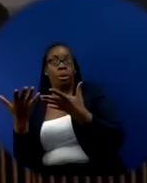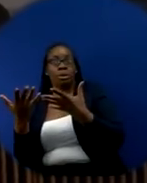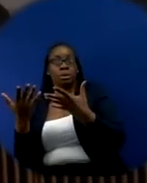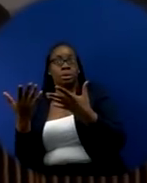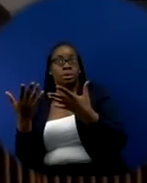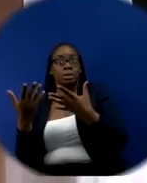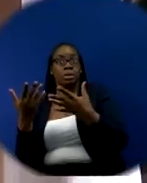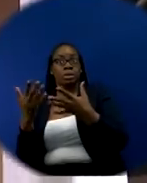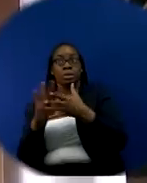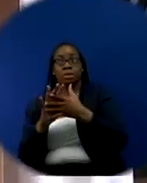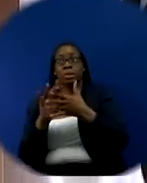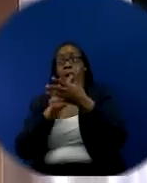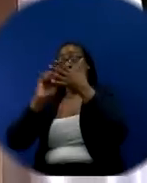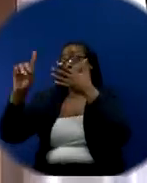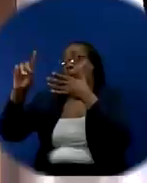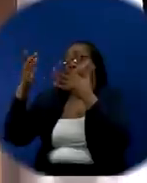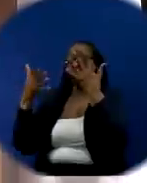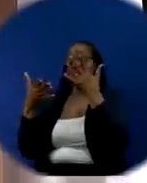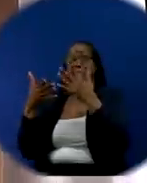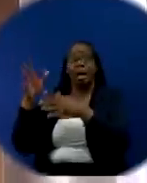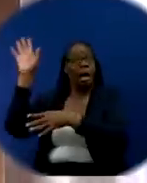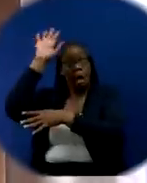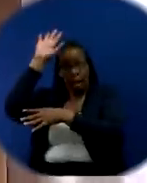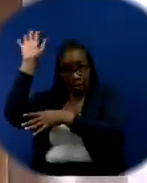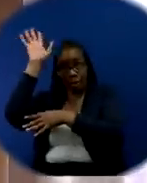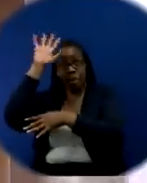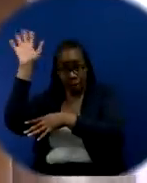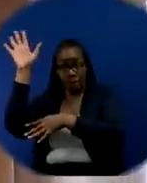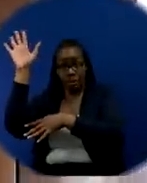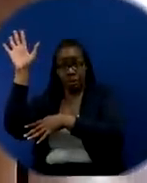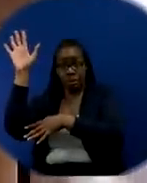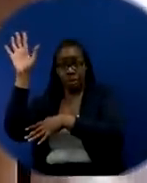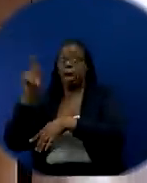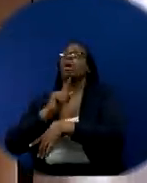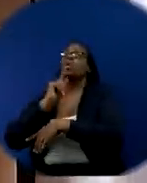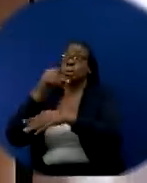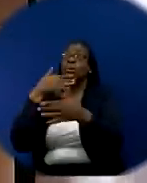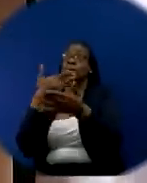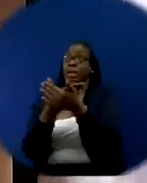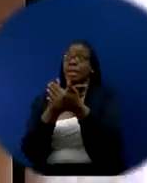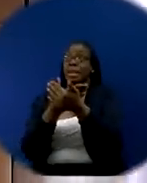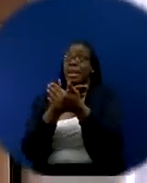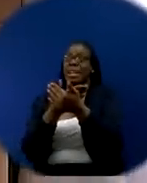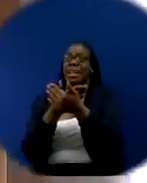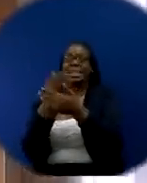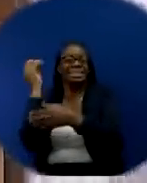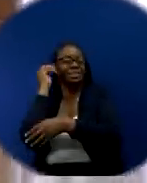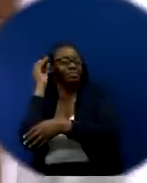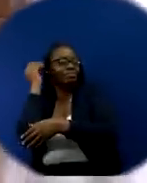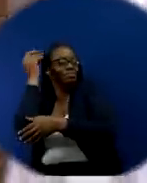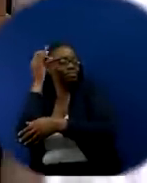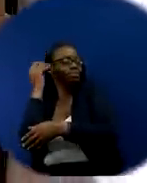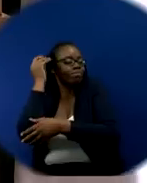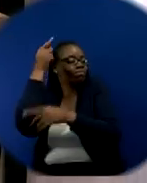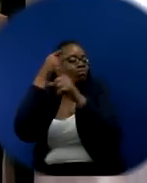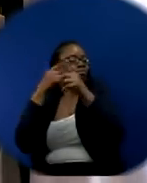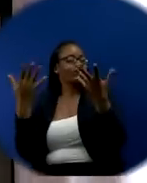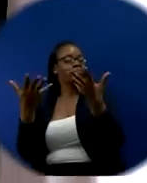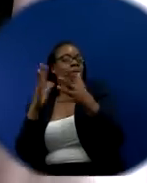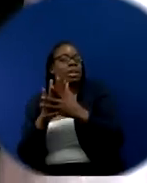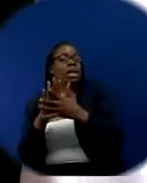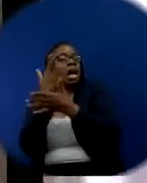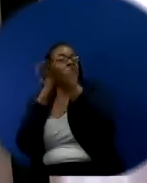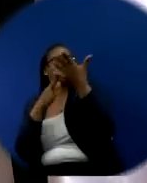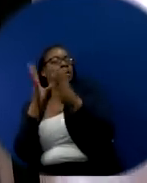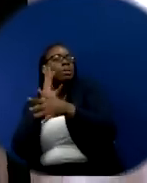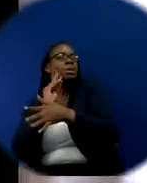here who, my brother got his hand up, won't even put it down. I hear you, man. It was real good. He's still thinking about it right now. There's some experiences that we have